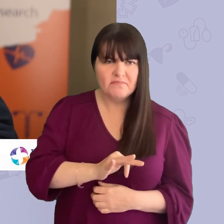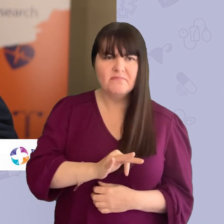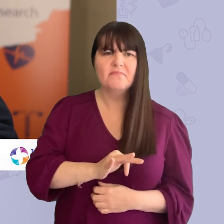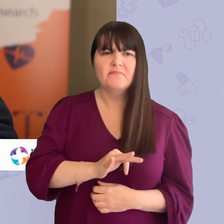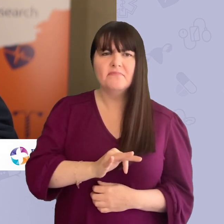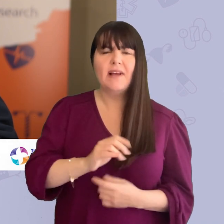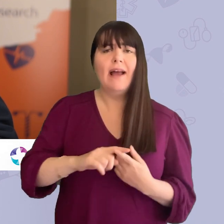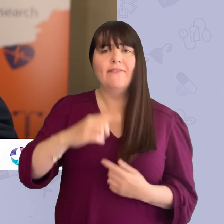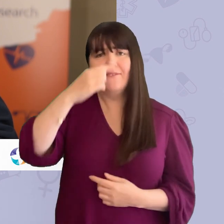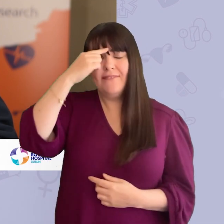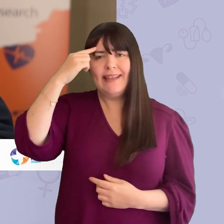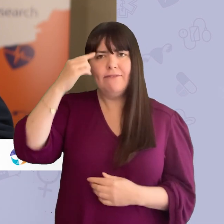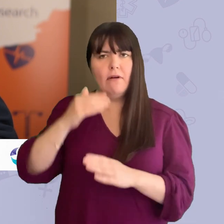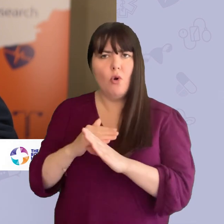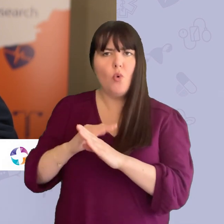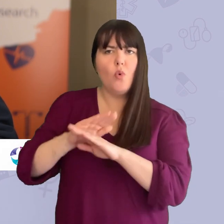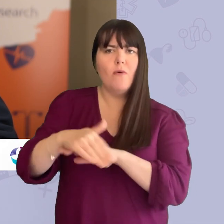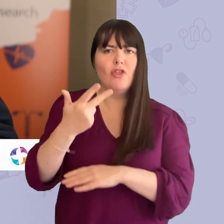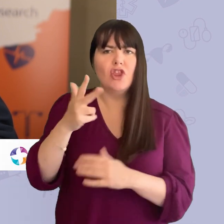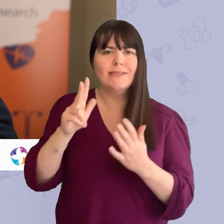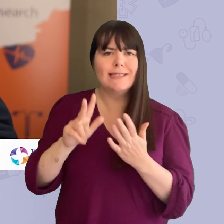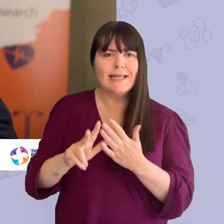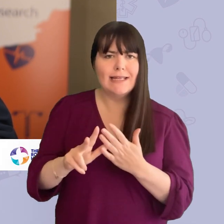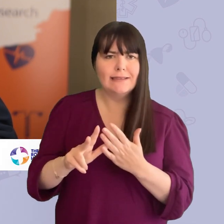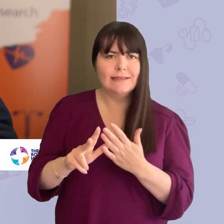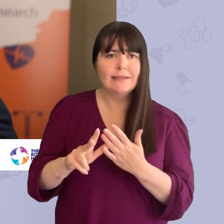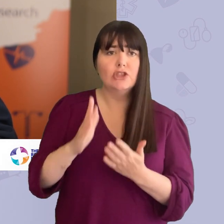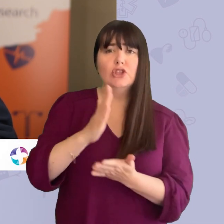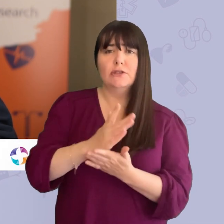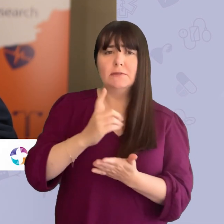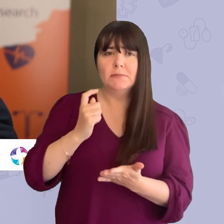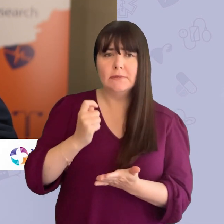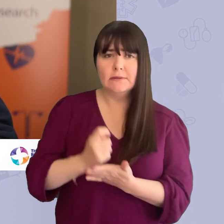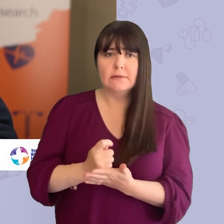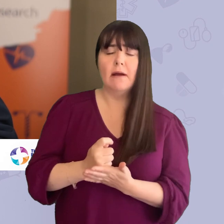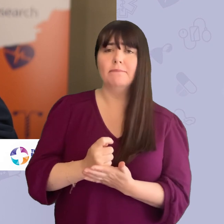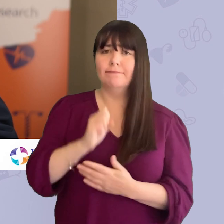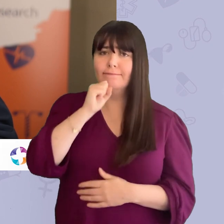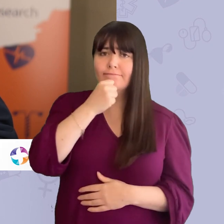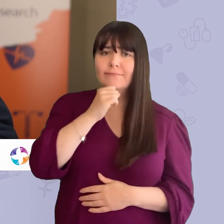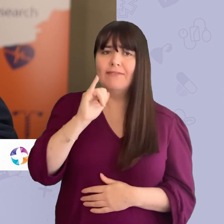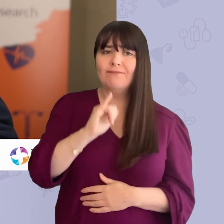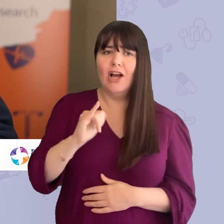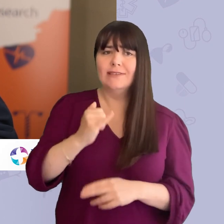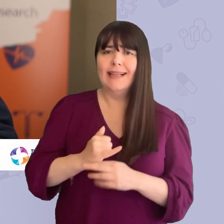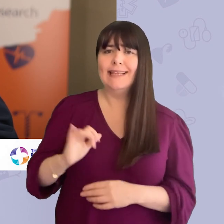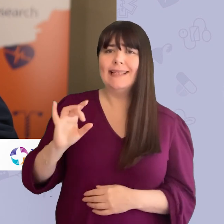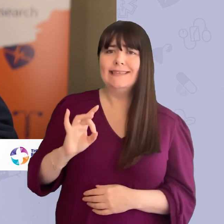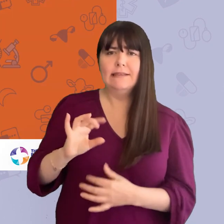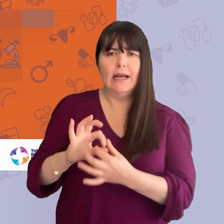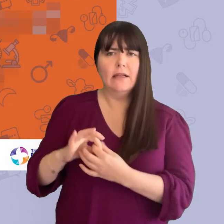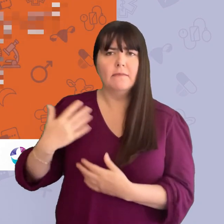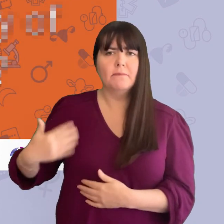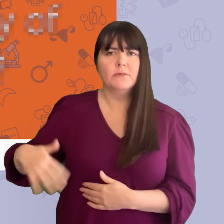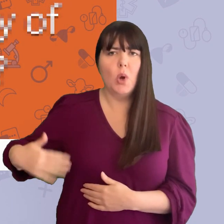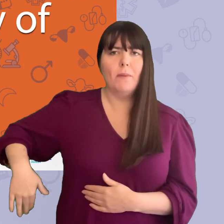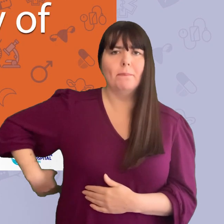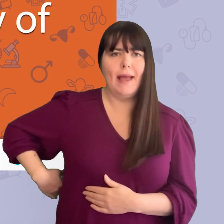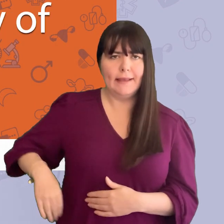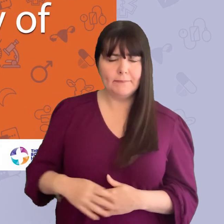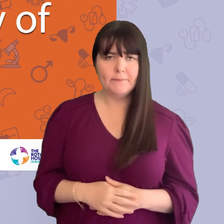a temperature over 38 degrees, or sometimes if it's a serious infection in the kidney, there might also be back pain.